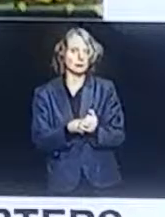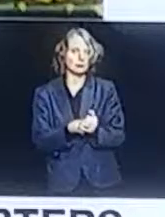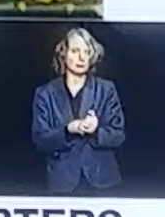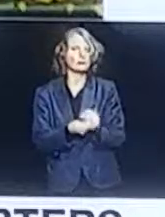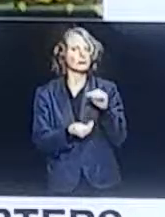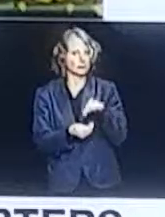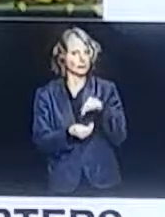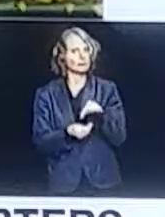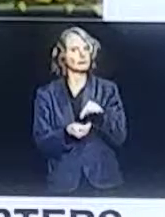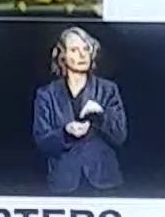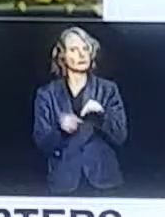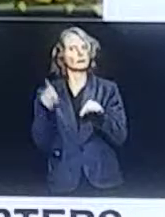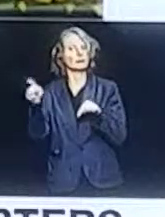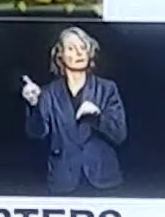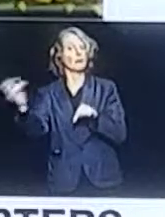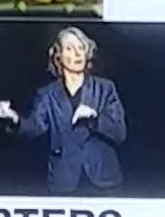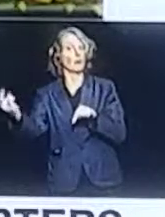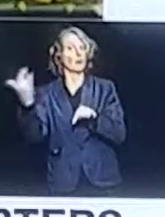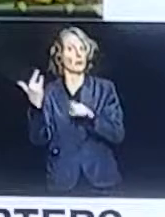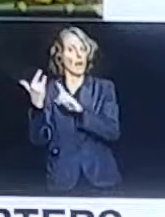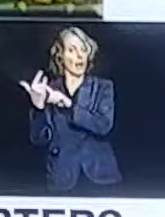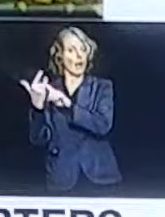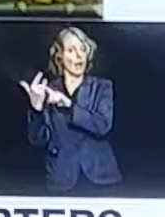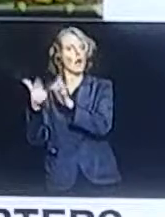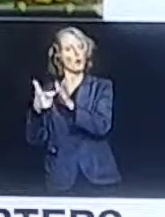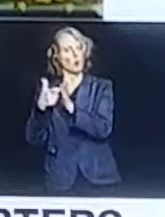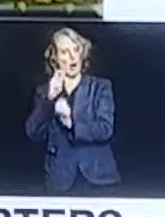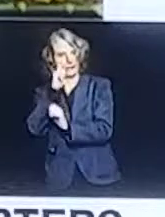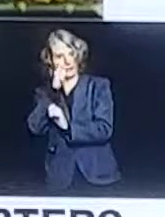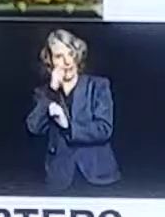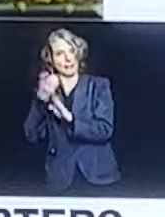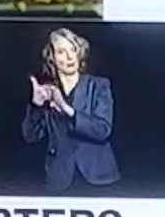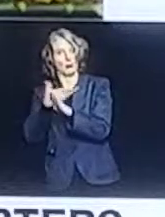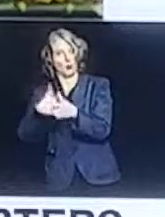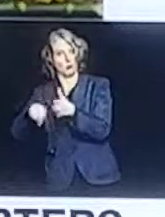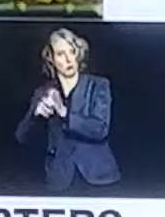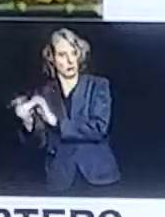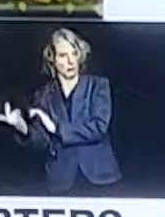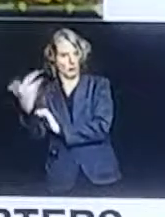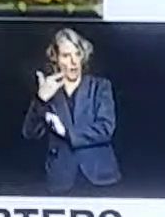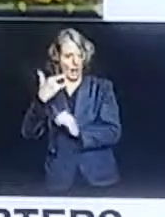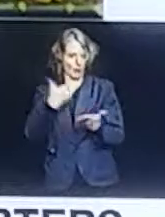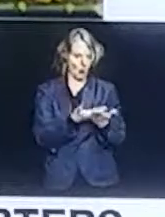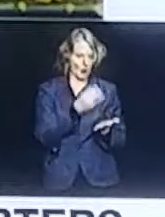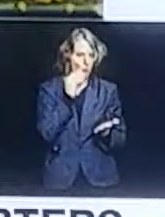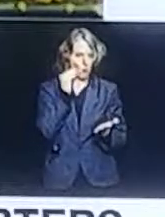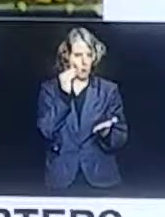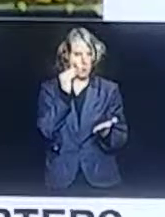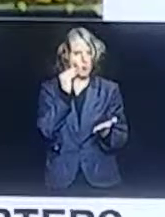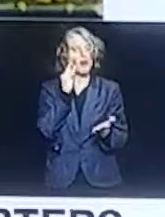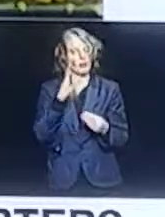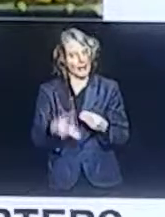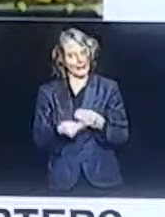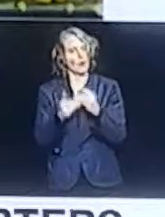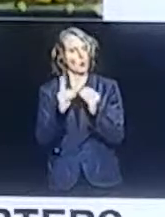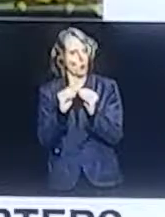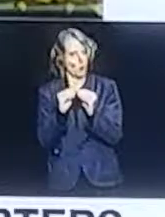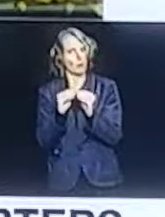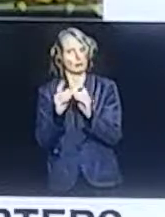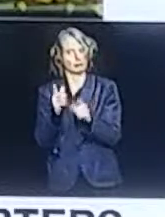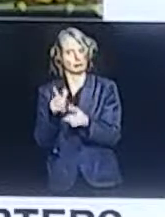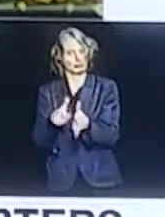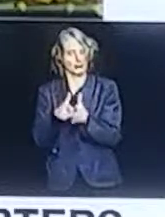we have also added rules regarding testing prior to returning to Canada. That is an additional measure to protect us,